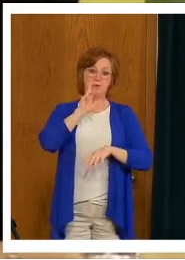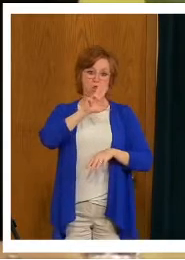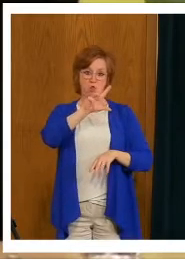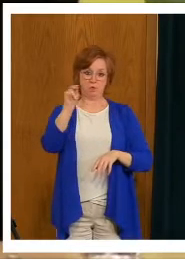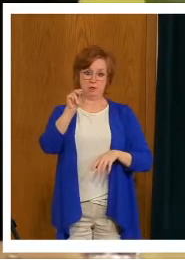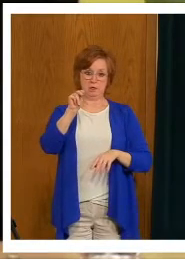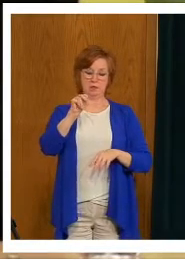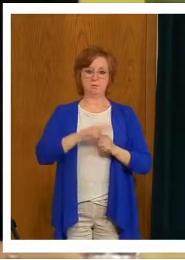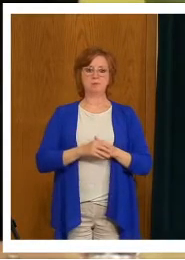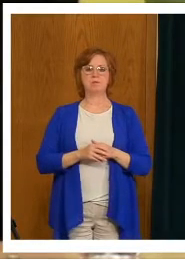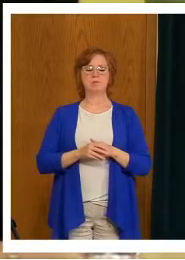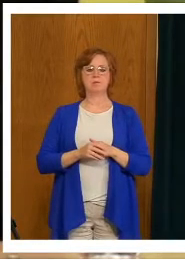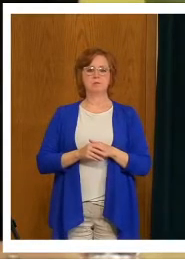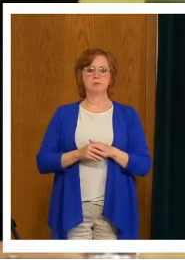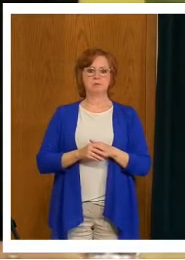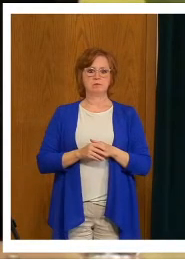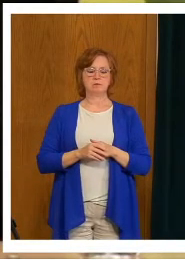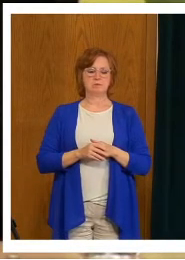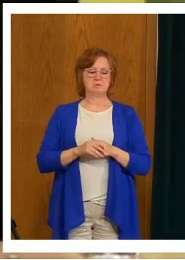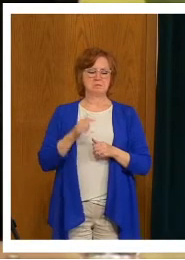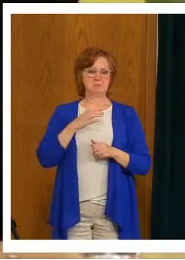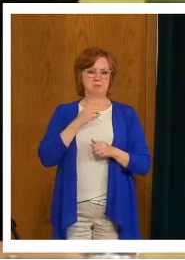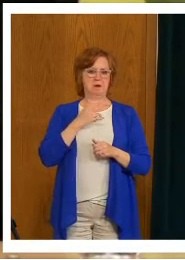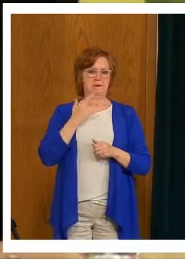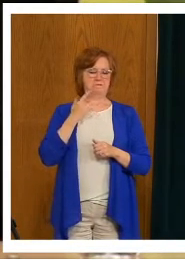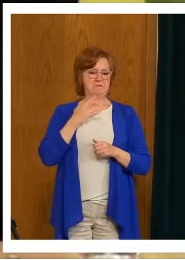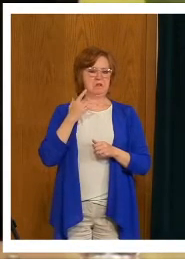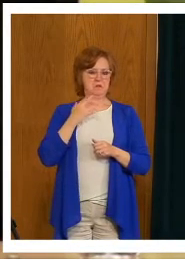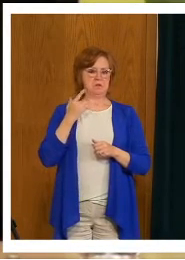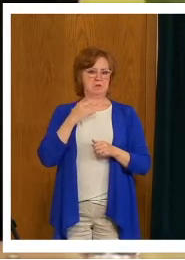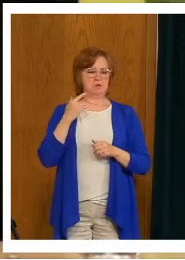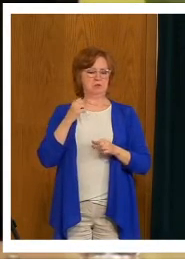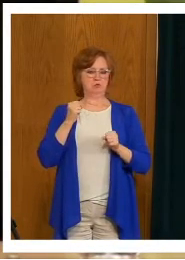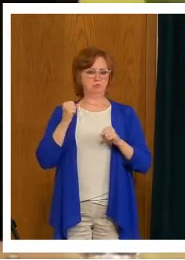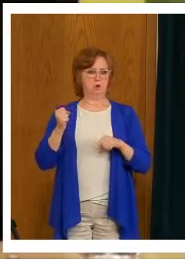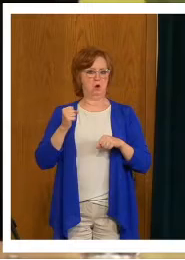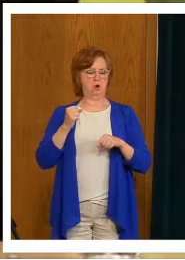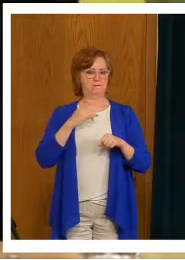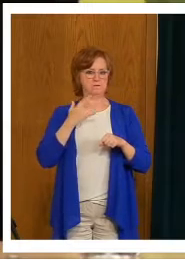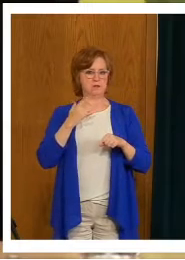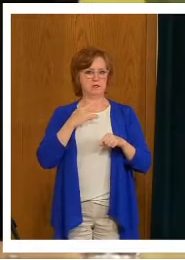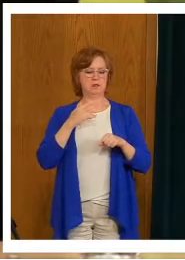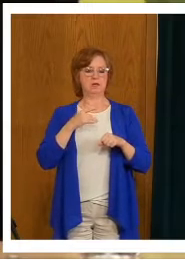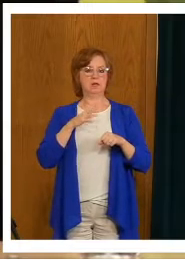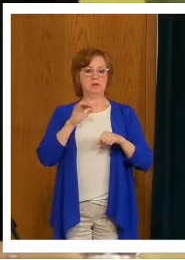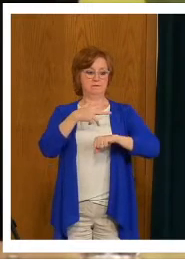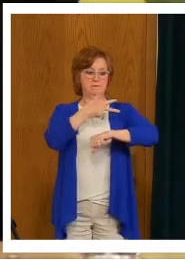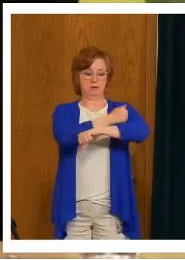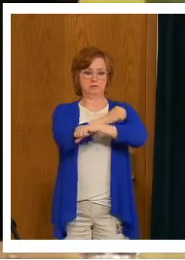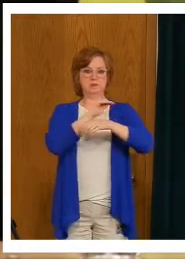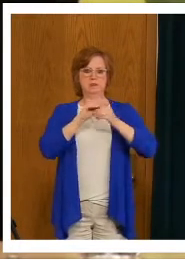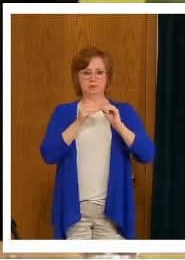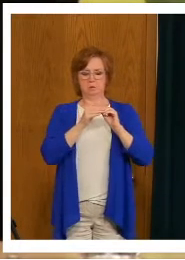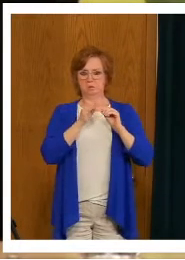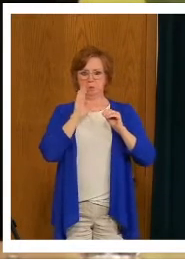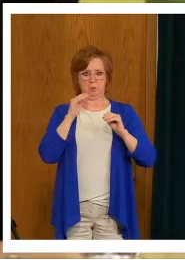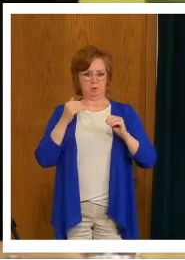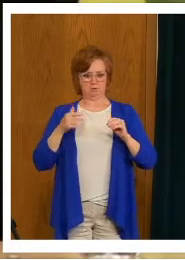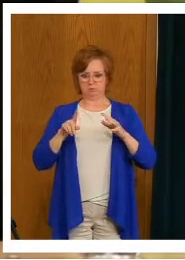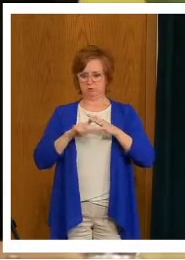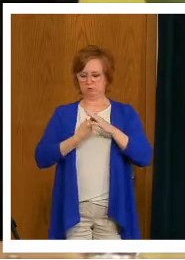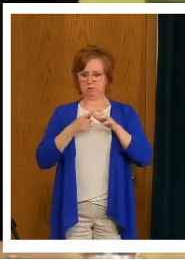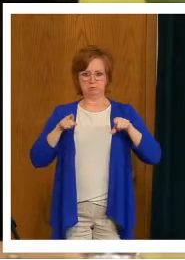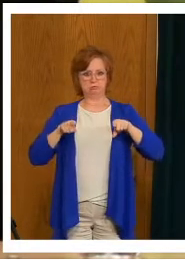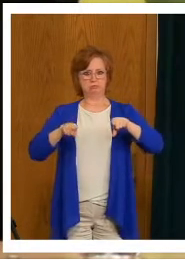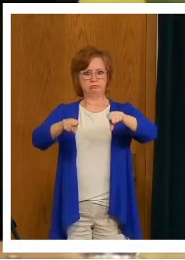We would then move forward with phase 2. It's quite likely we will have a very high vaccination rate. We'll be into our second doses by that